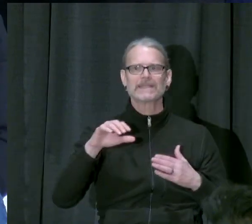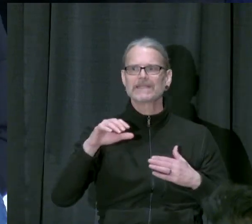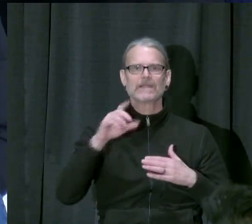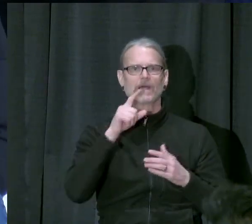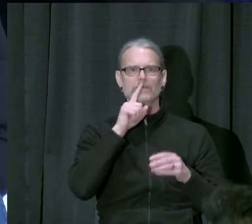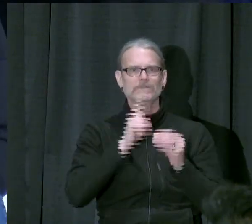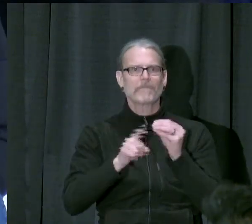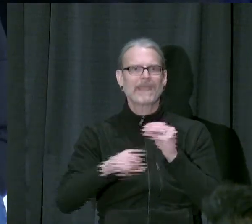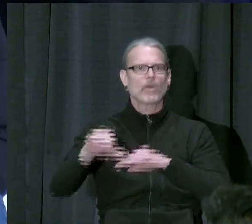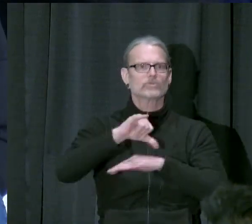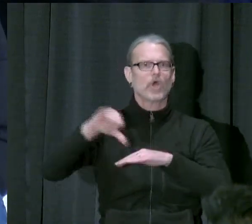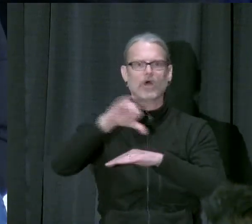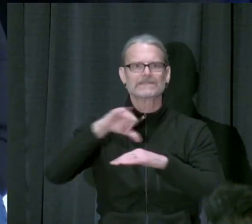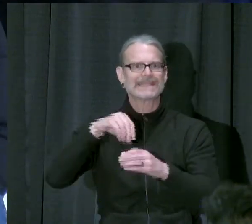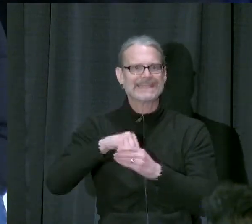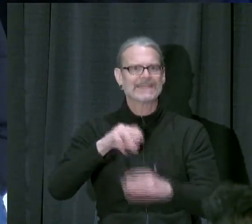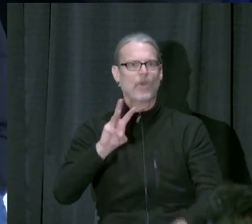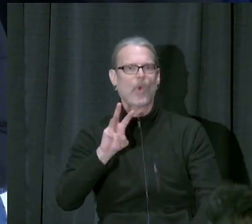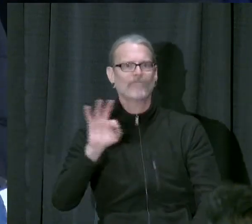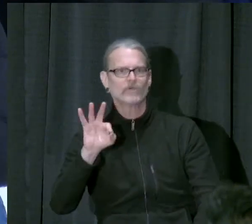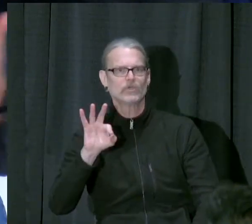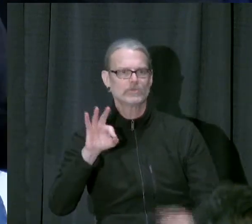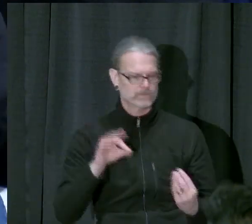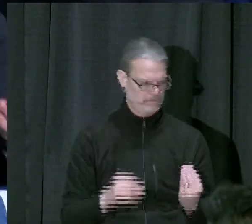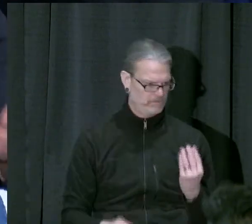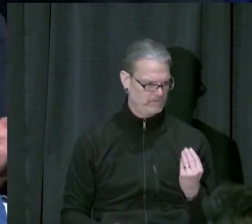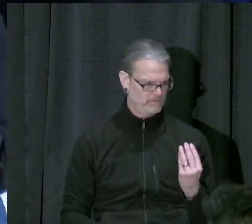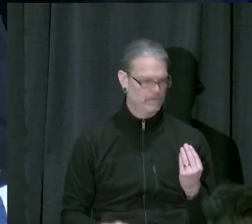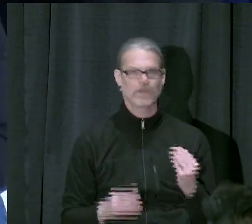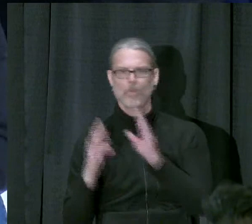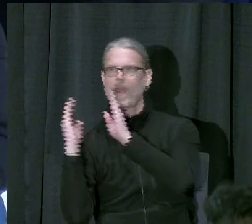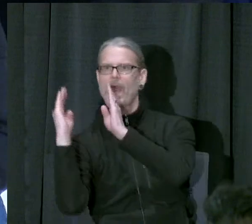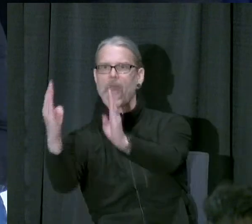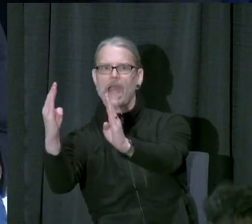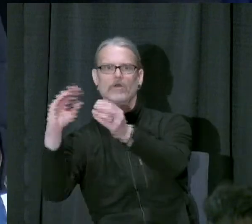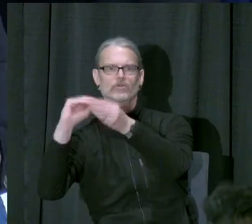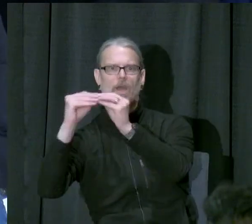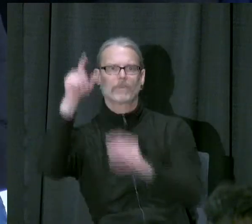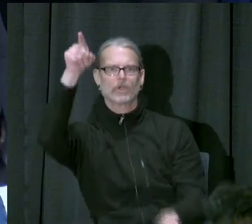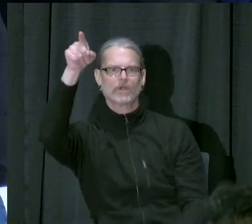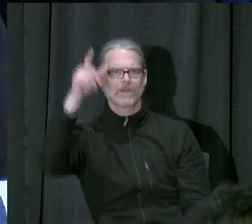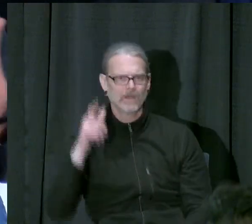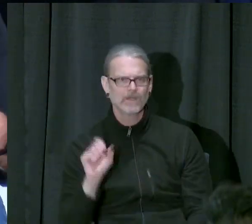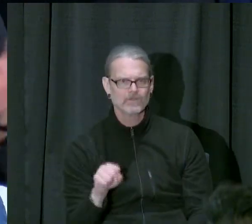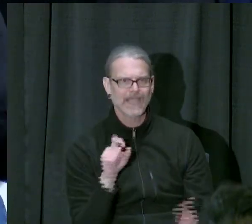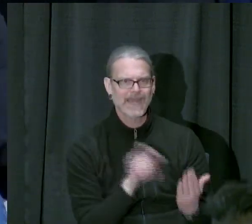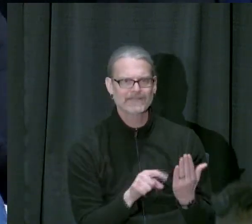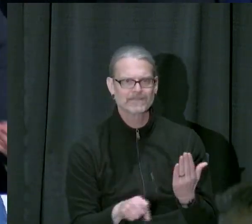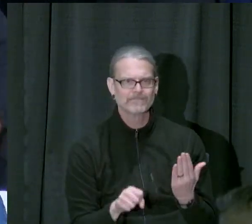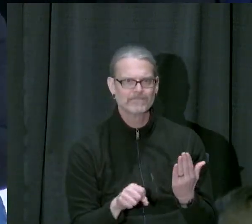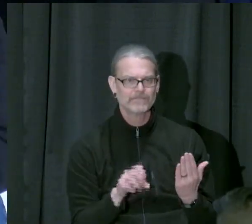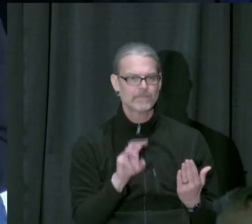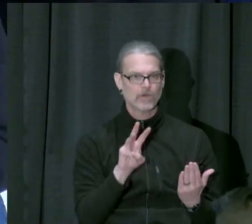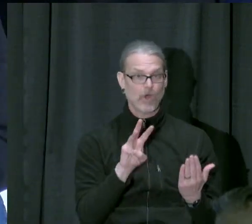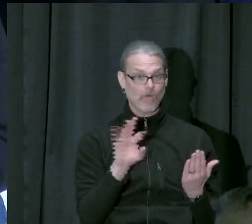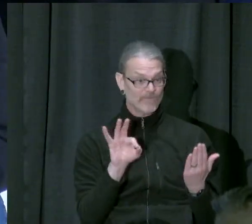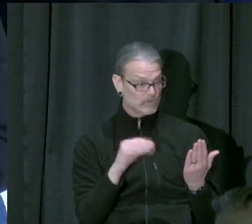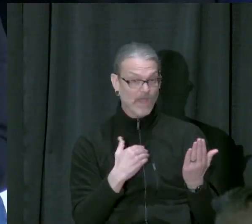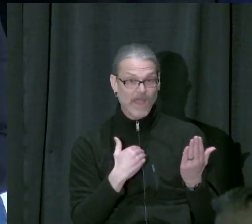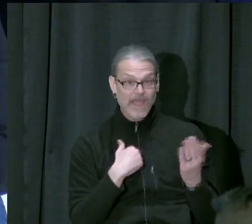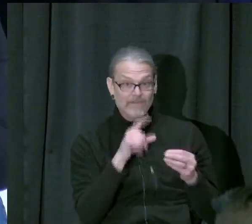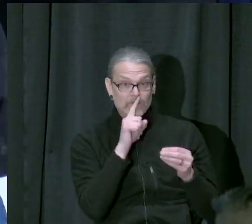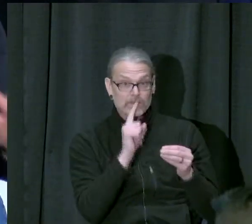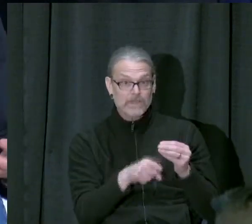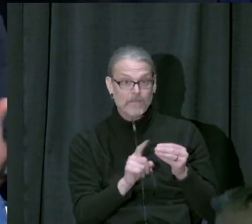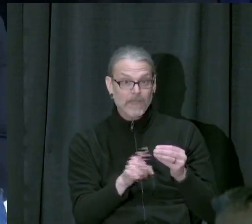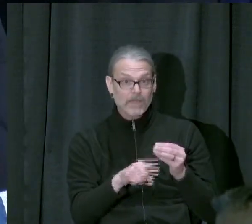store? And Alexa will tell you what aisle you could find that item. You could even ask, does Whole Foods have tomato sauce? And